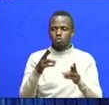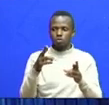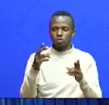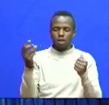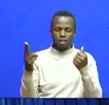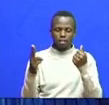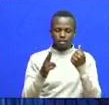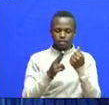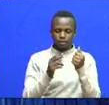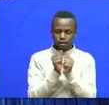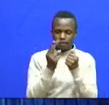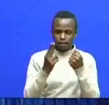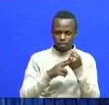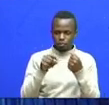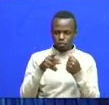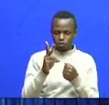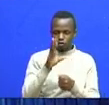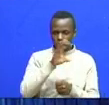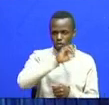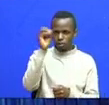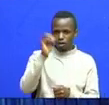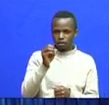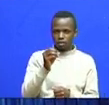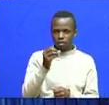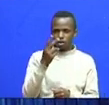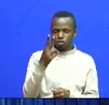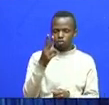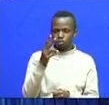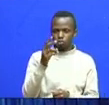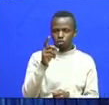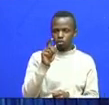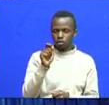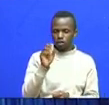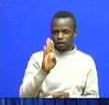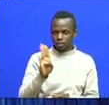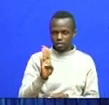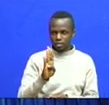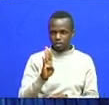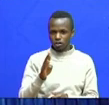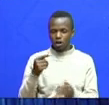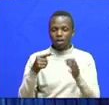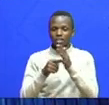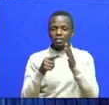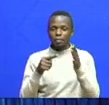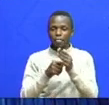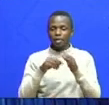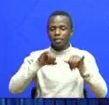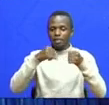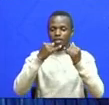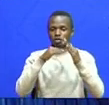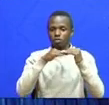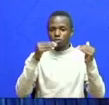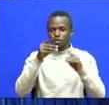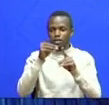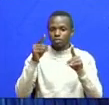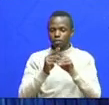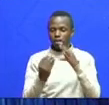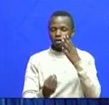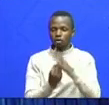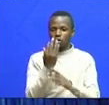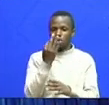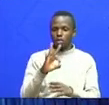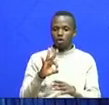17.4% to 2.5 trillion Kenya shillings as the country's trade deficit hit new levels despite a growth in volume